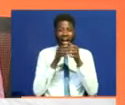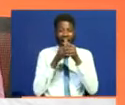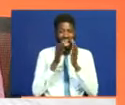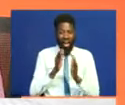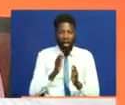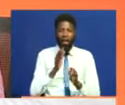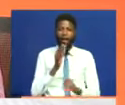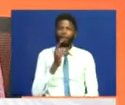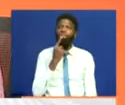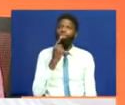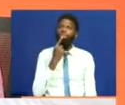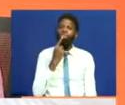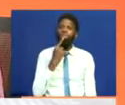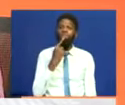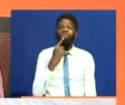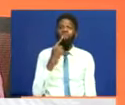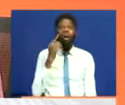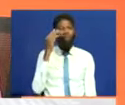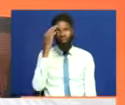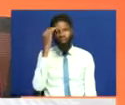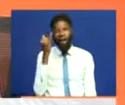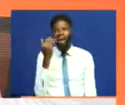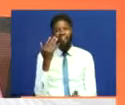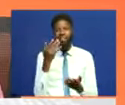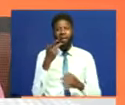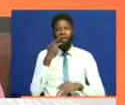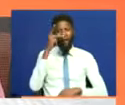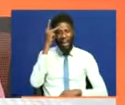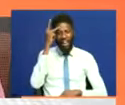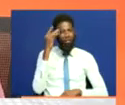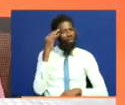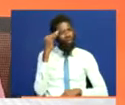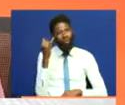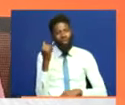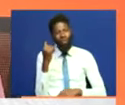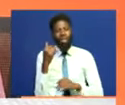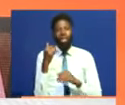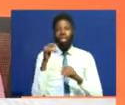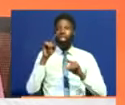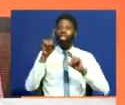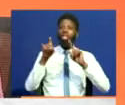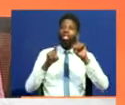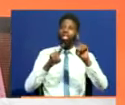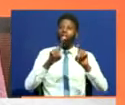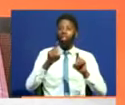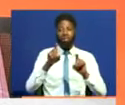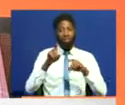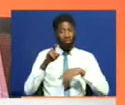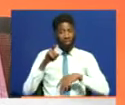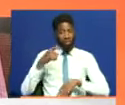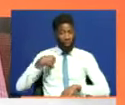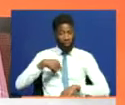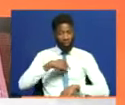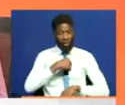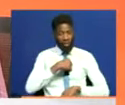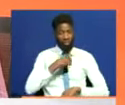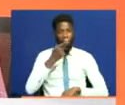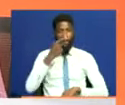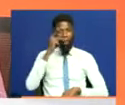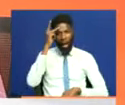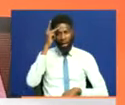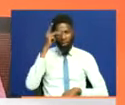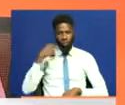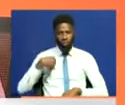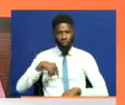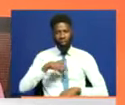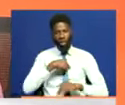kids get up and it ends up becoming a crime scene, yeah, as parents and leaders, we step back and ask ourselves,